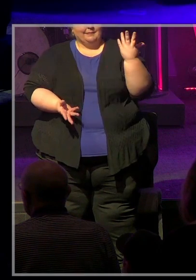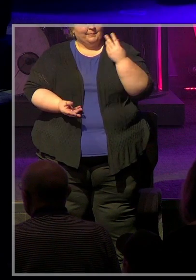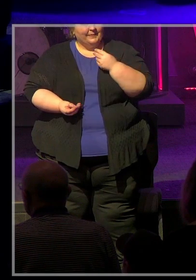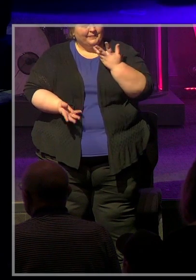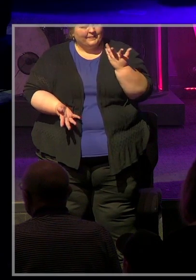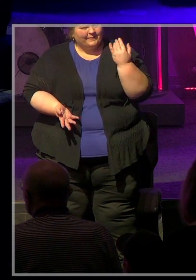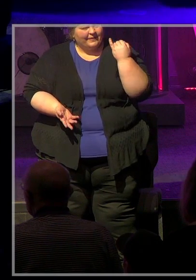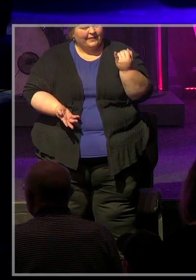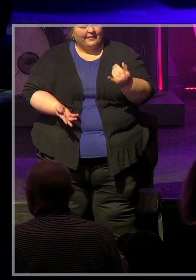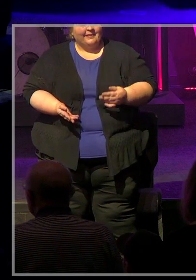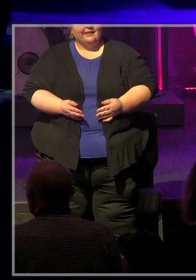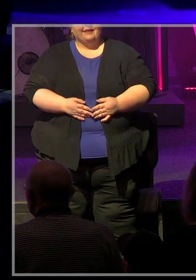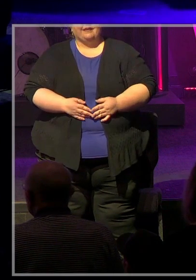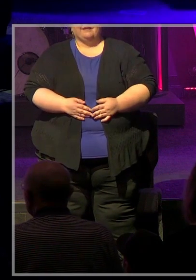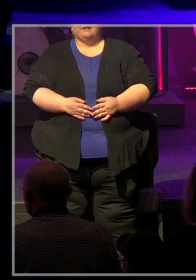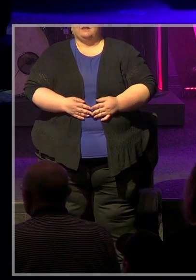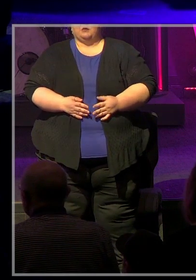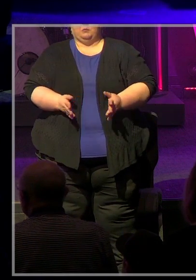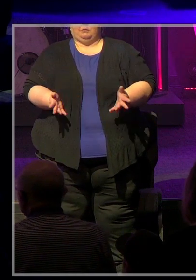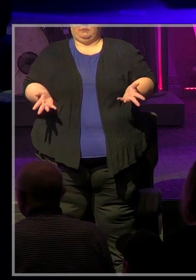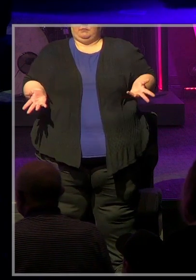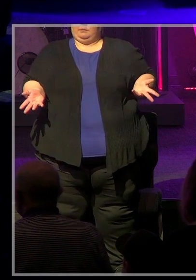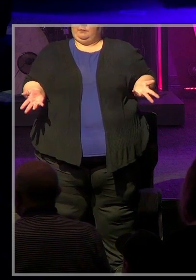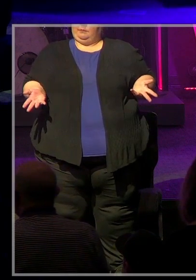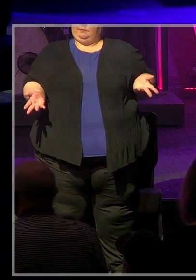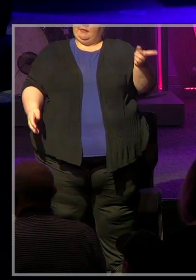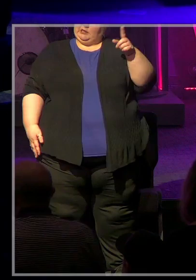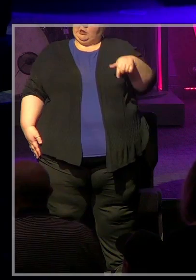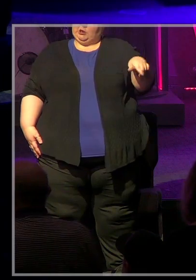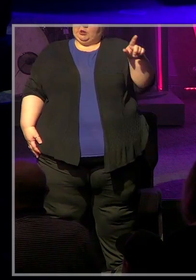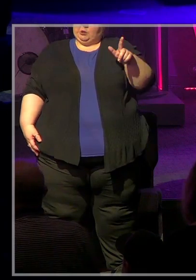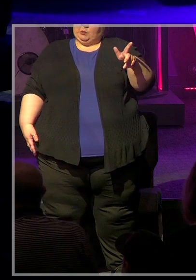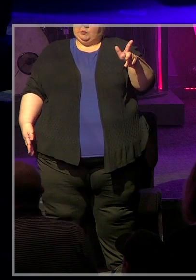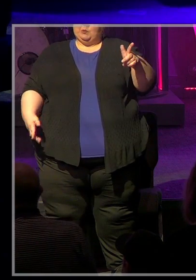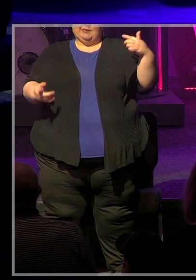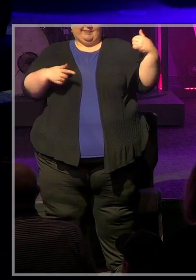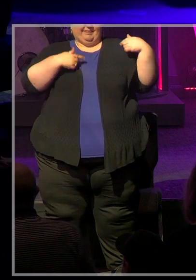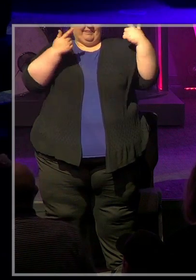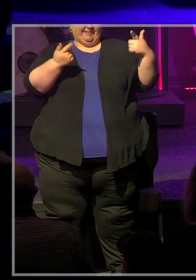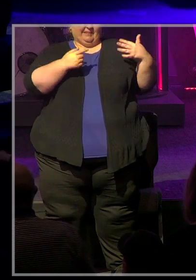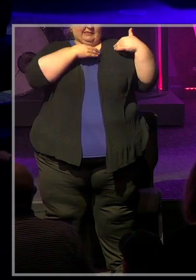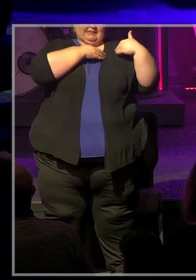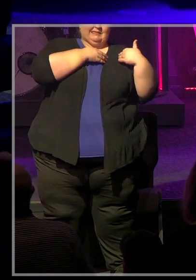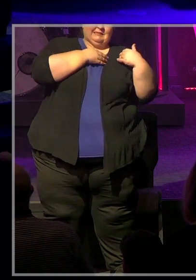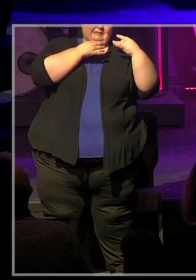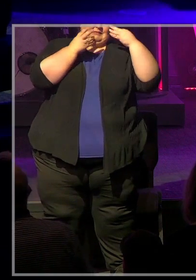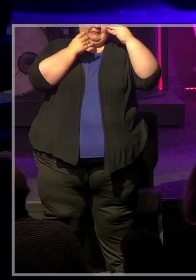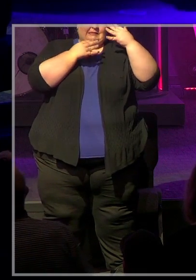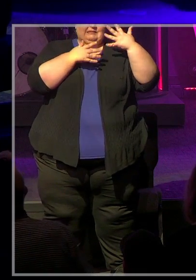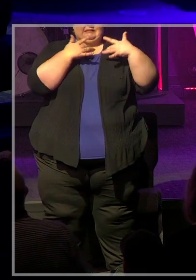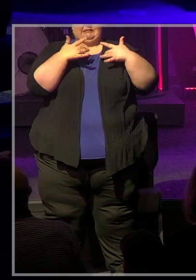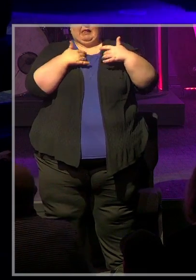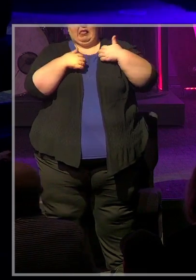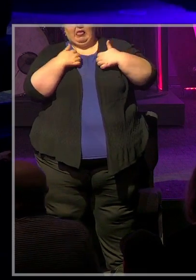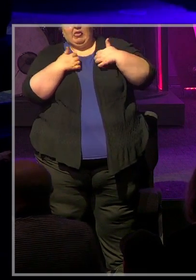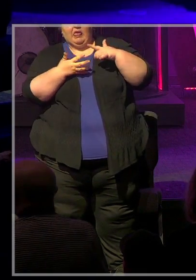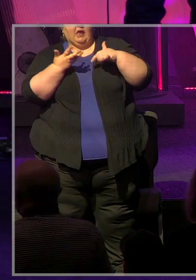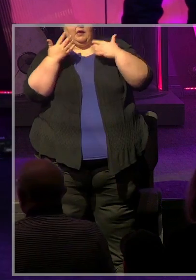thing. And I don't know what you have brought here this morning, what you've been walking through in your day-to-day